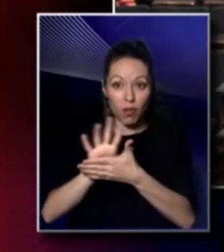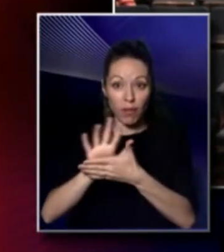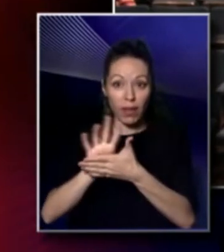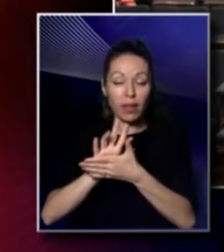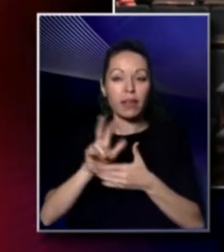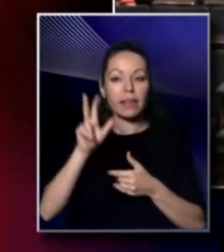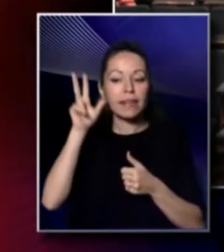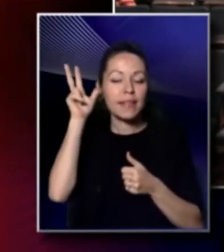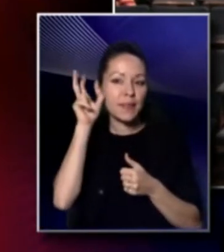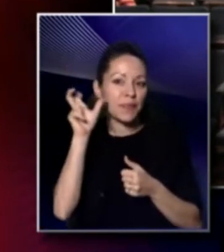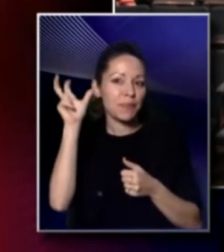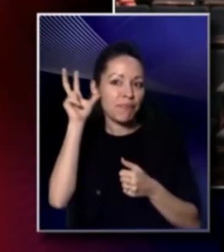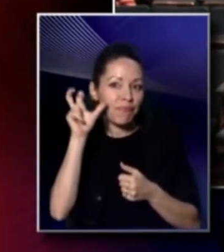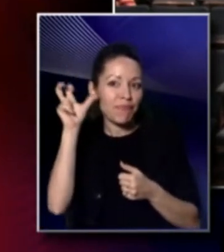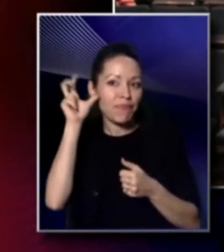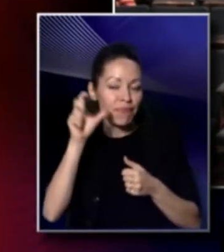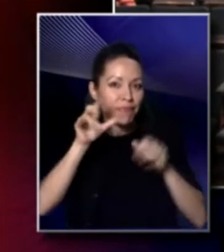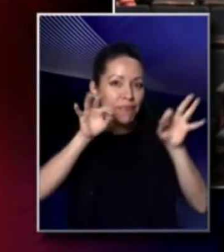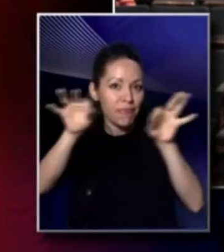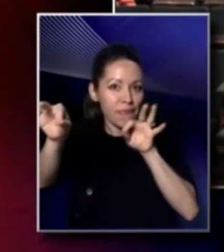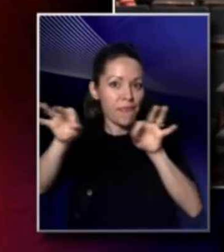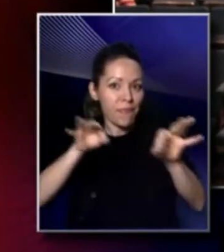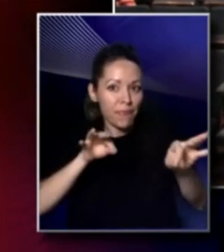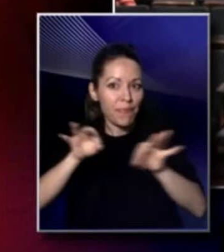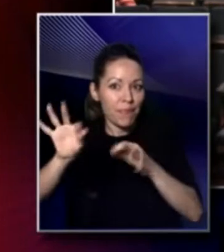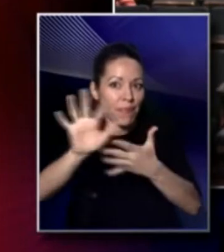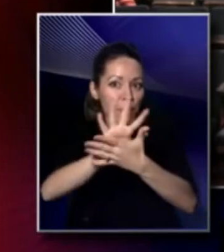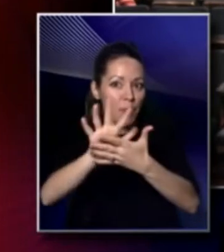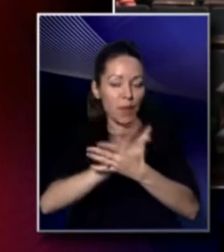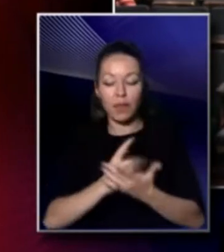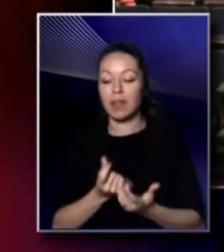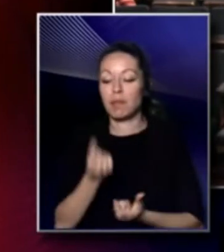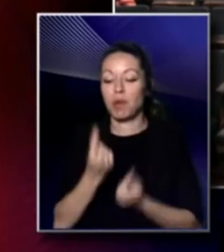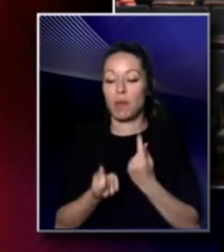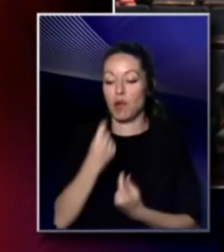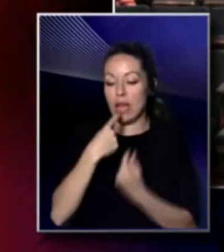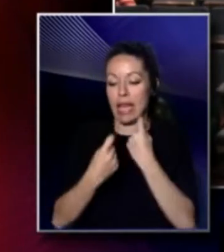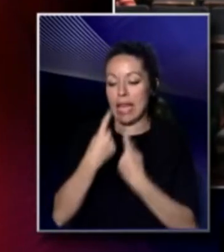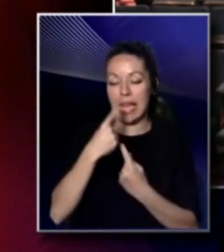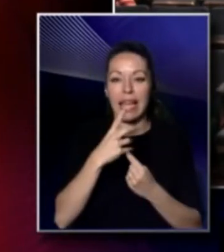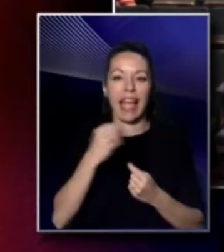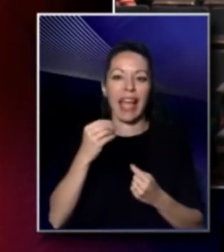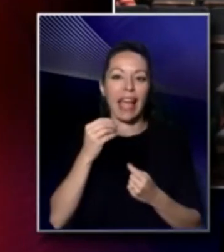to the audio description and eating popcorn and fruit snacks.